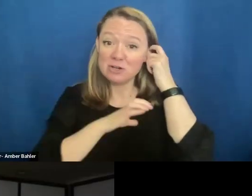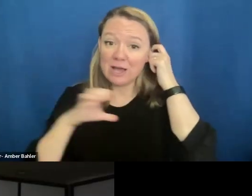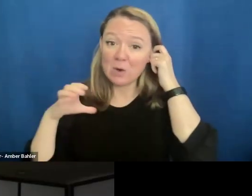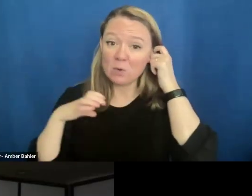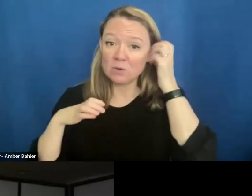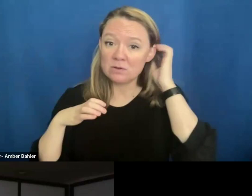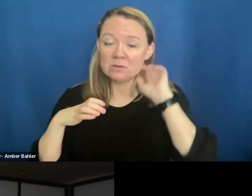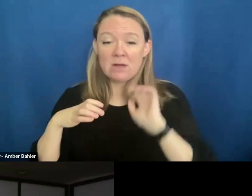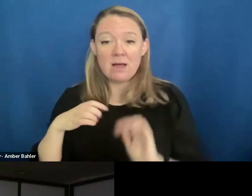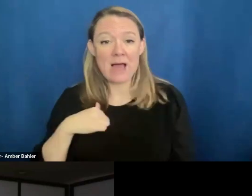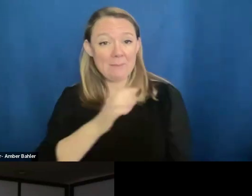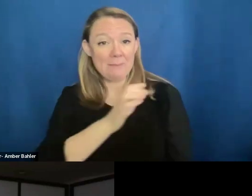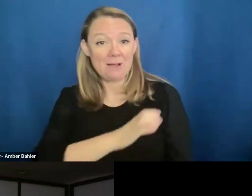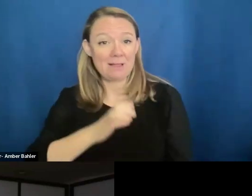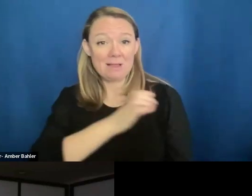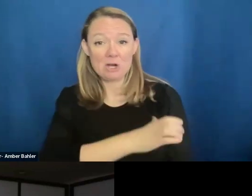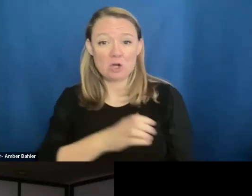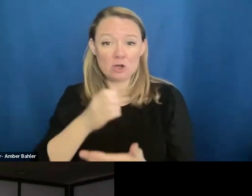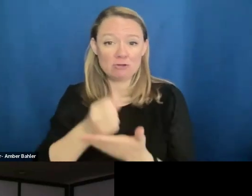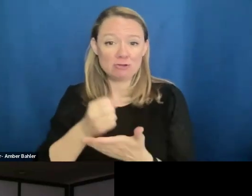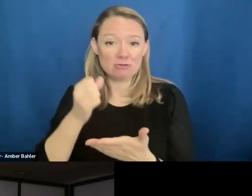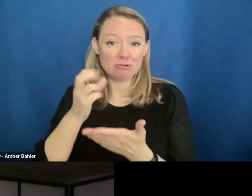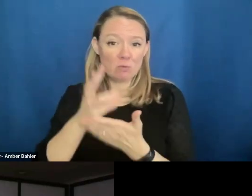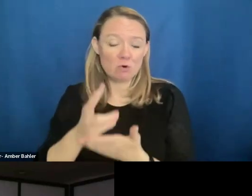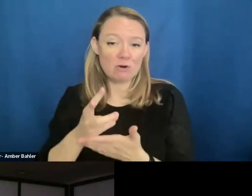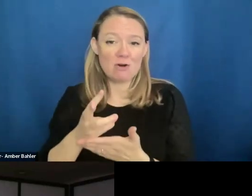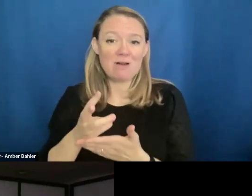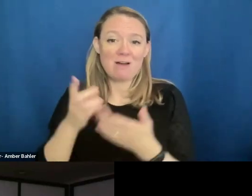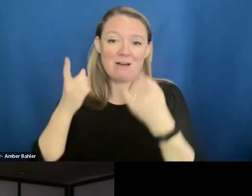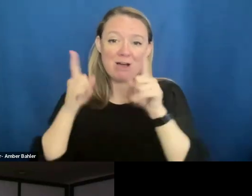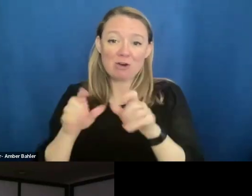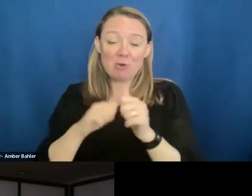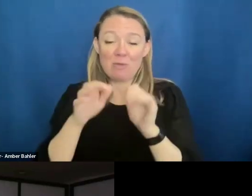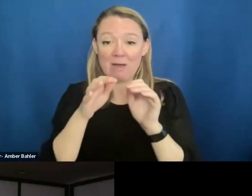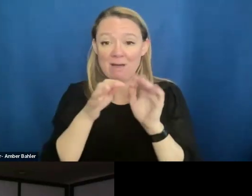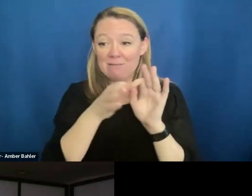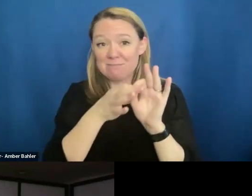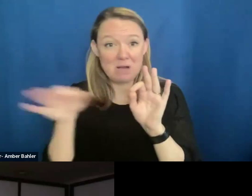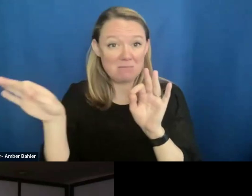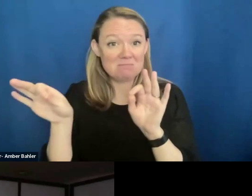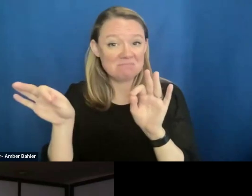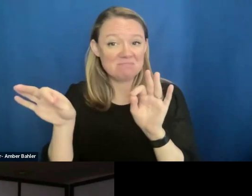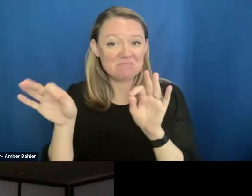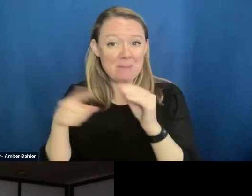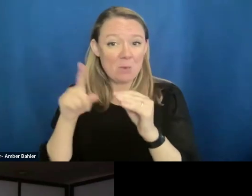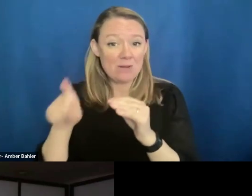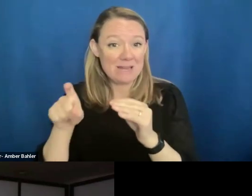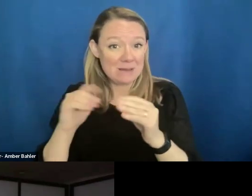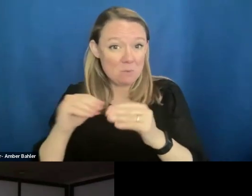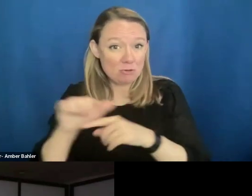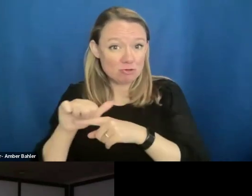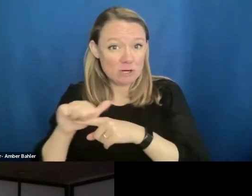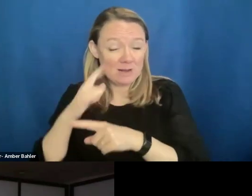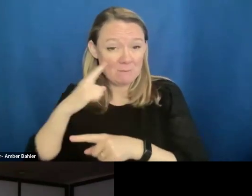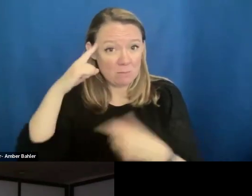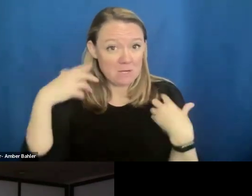I'm also a clinical social worker. And I agree with the statement around the need for additional training for mental health professionals and